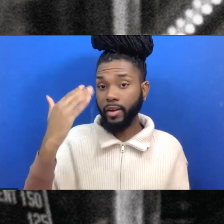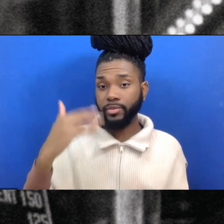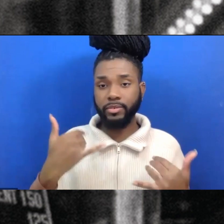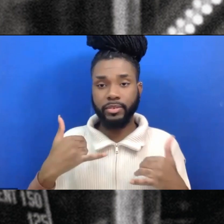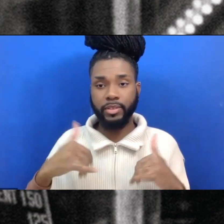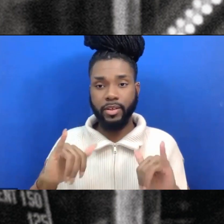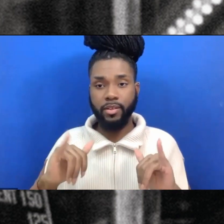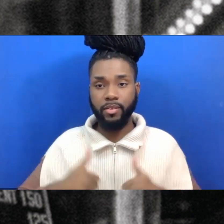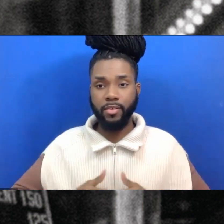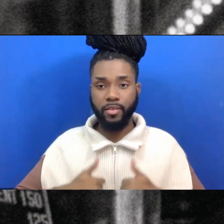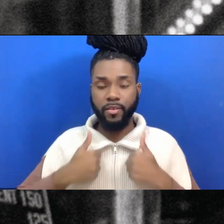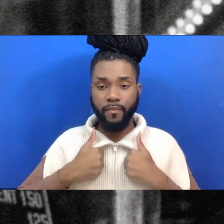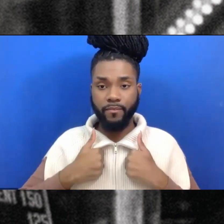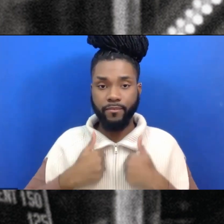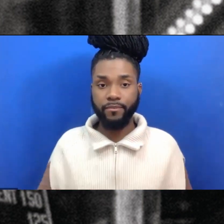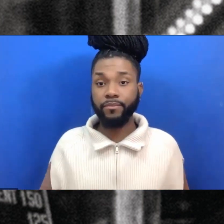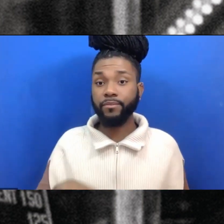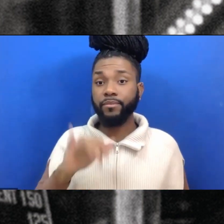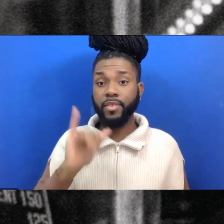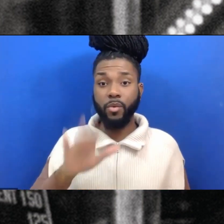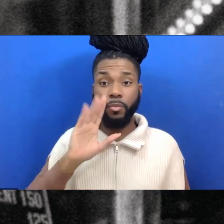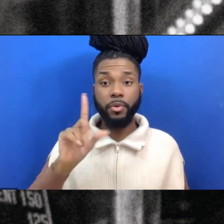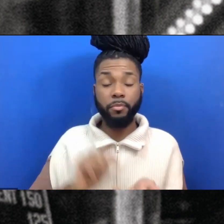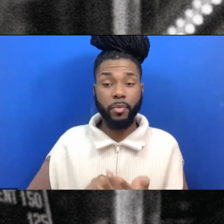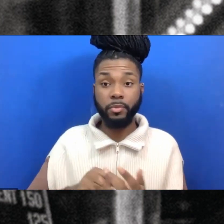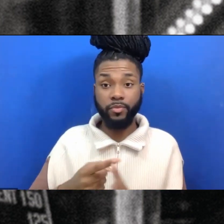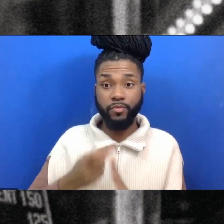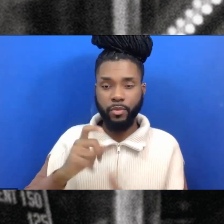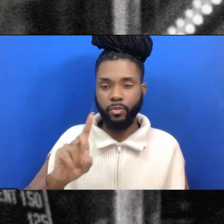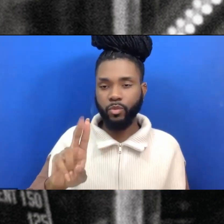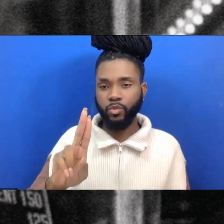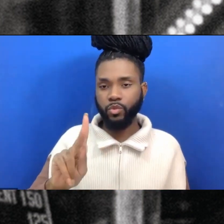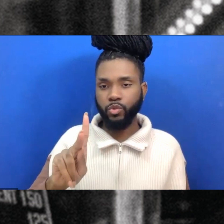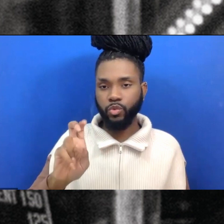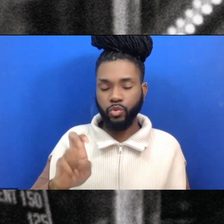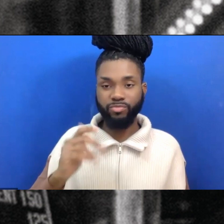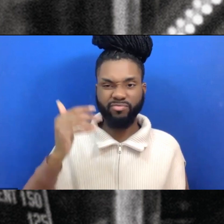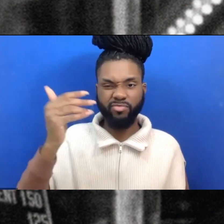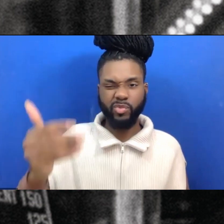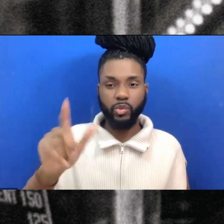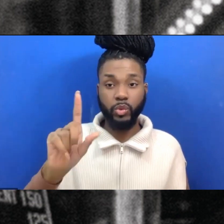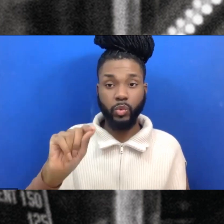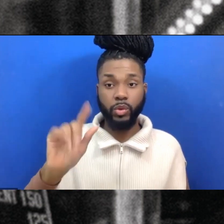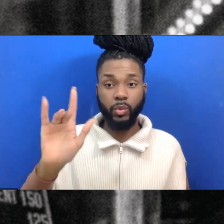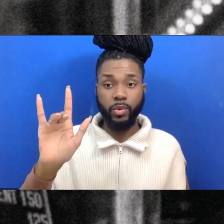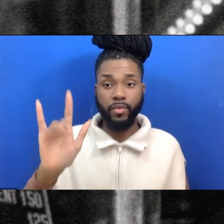Life, which will be published by Duke in 2025.